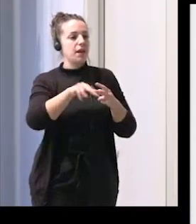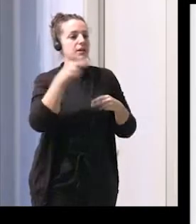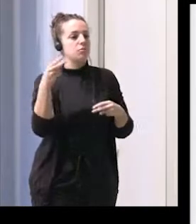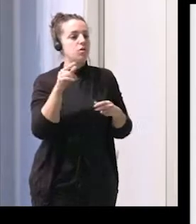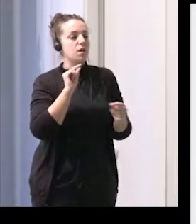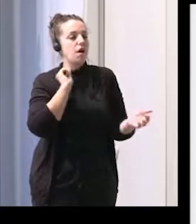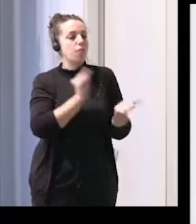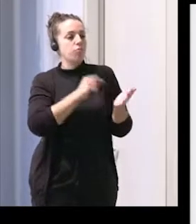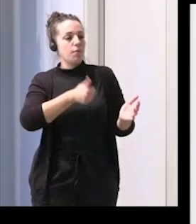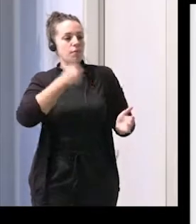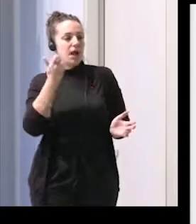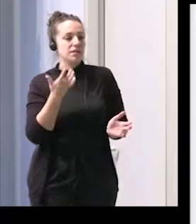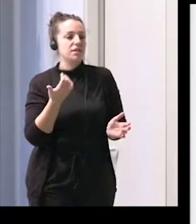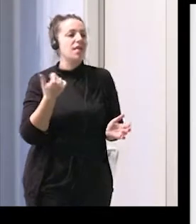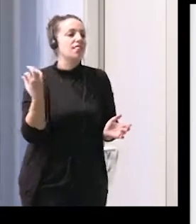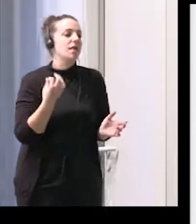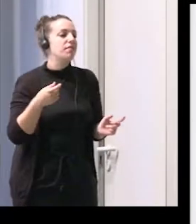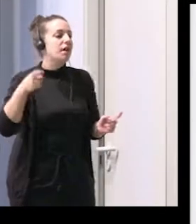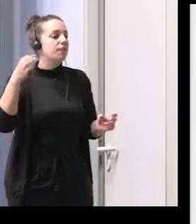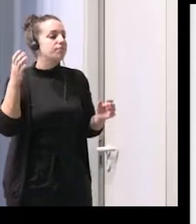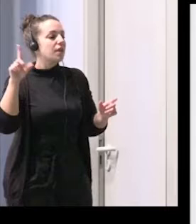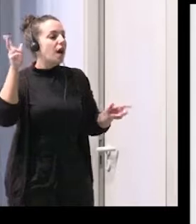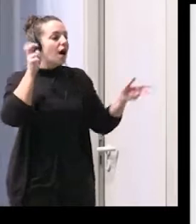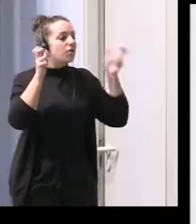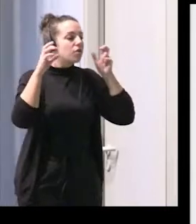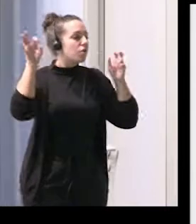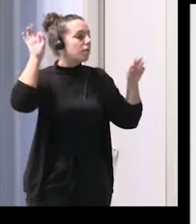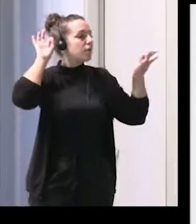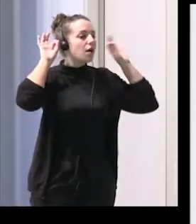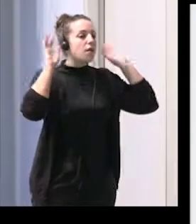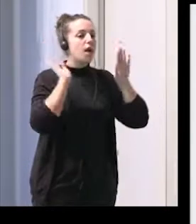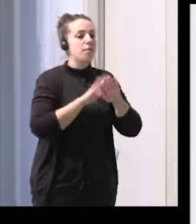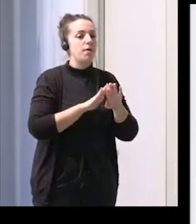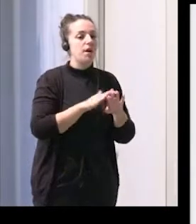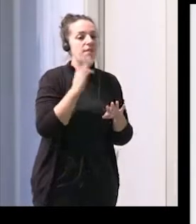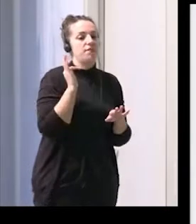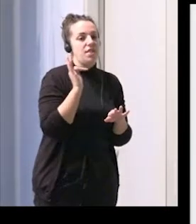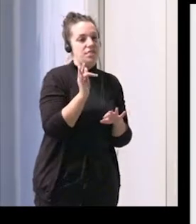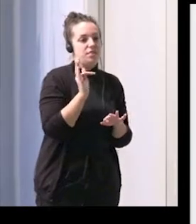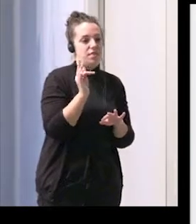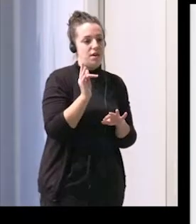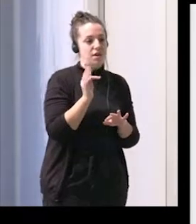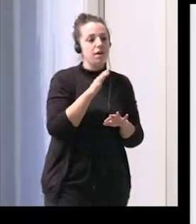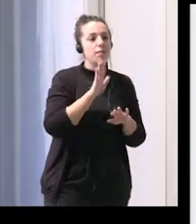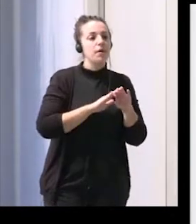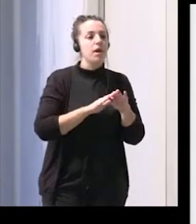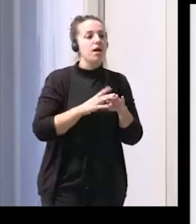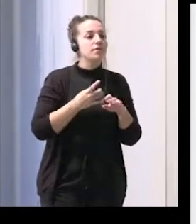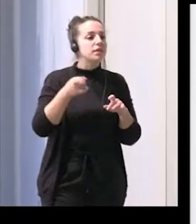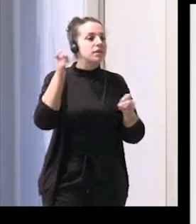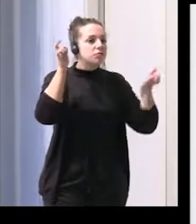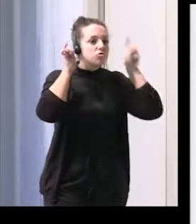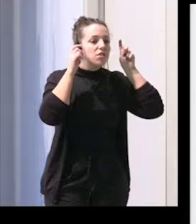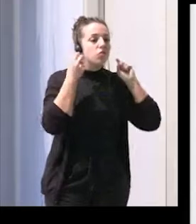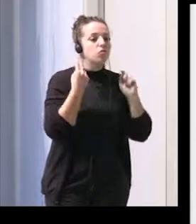bilateral hearing in order to get the best benefit of giving 2 devices, promoting bilateral hearing, just do it as soon